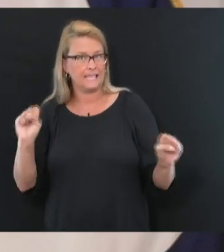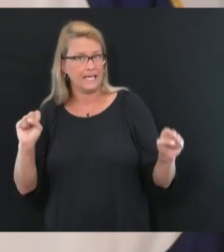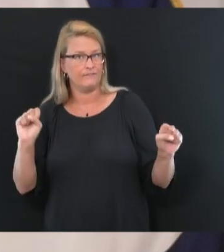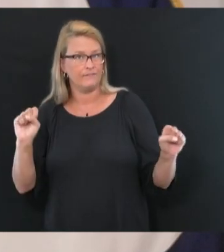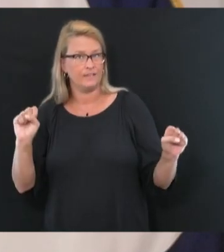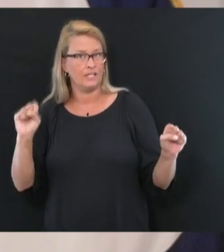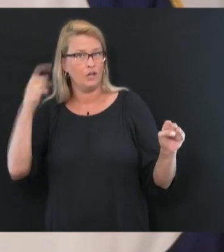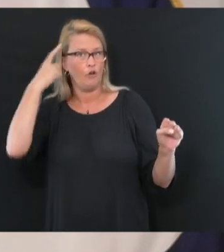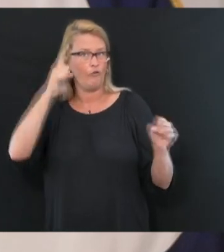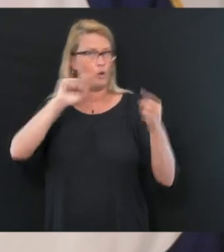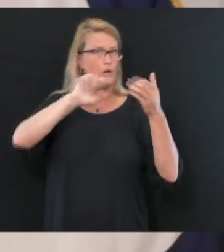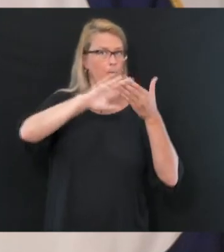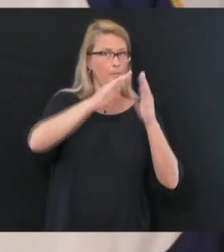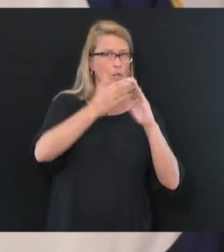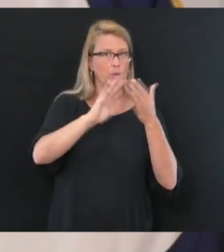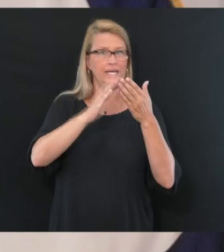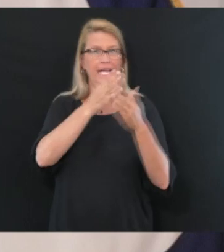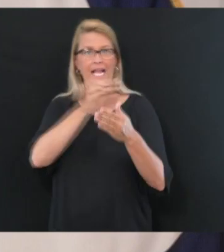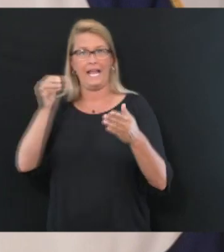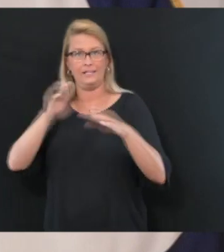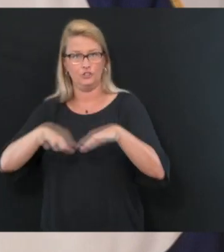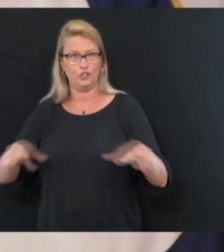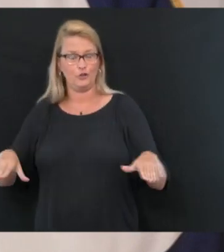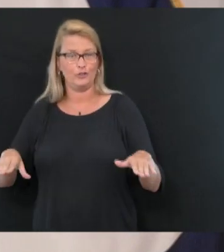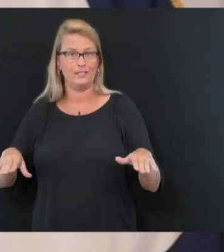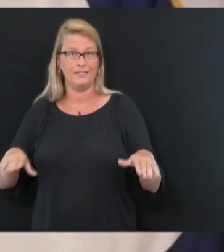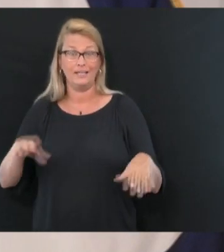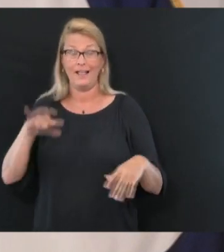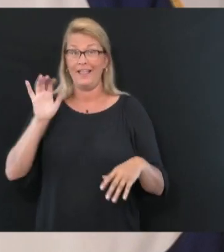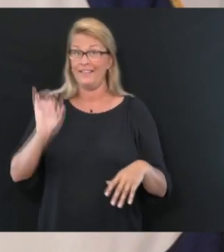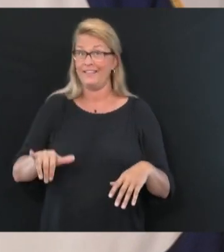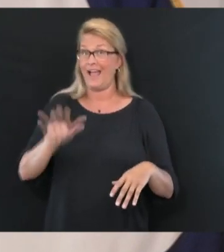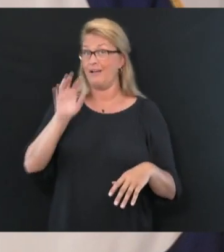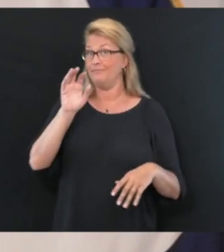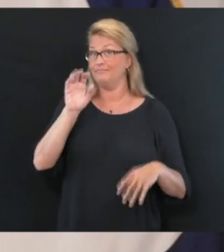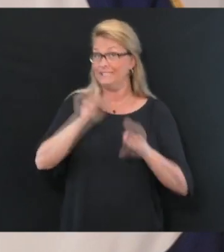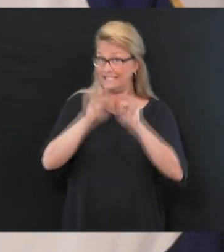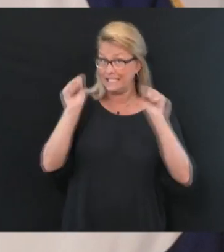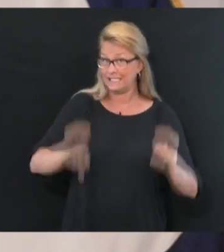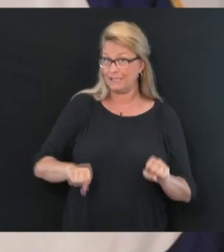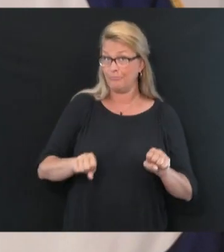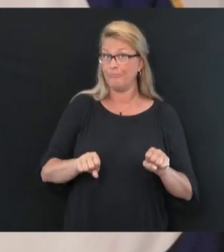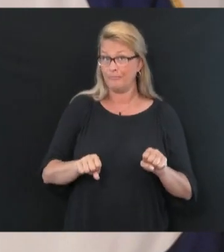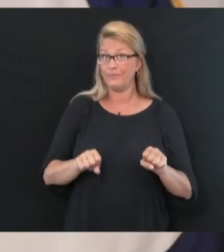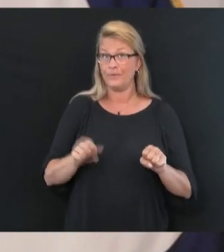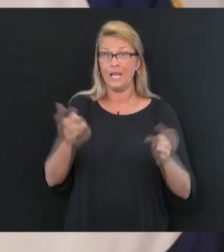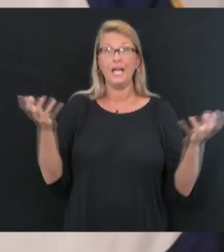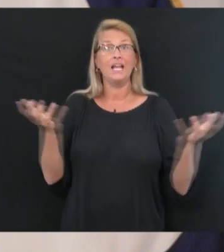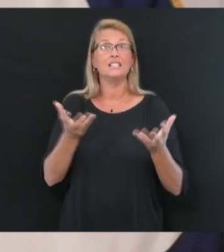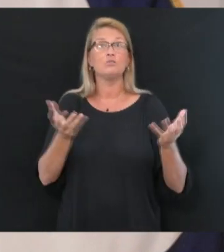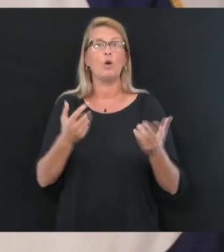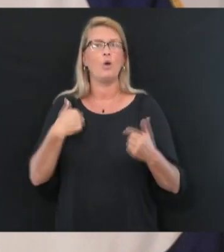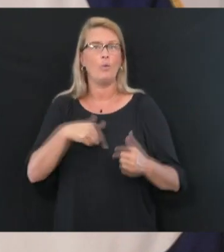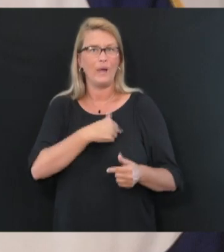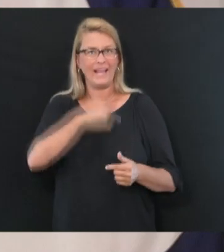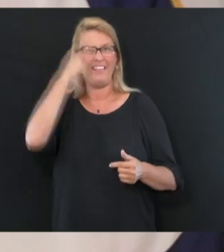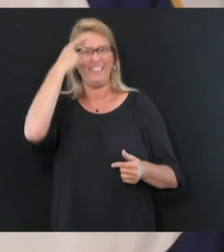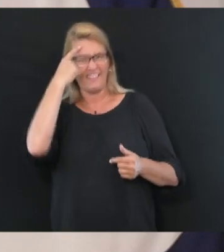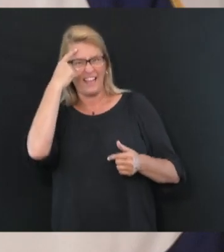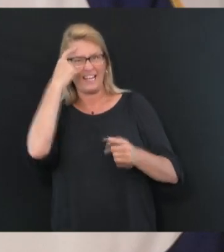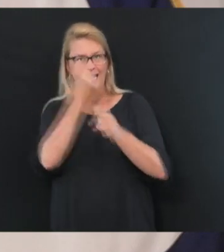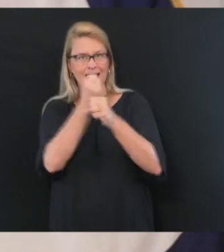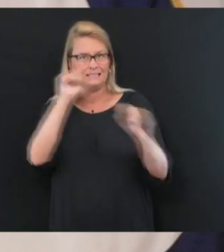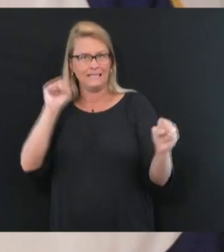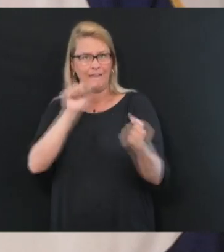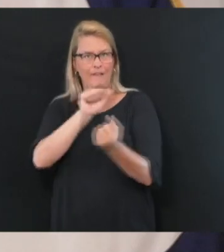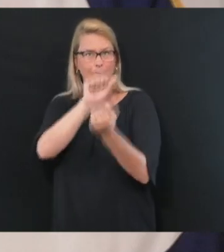for our communities and our children, the metric that we've come up with is what we think is the safe